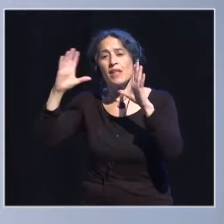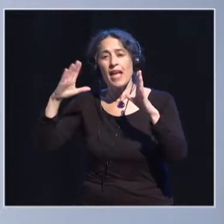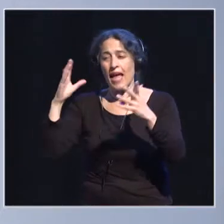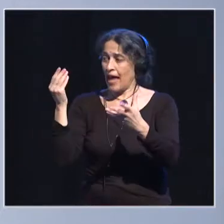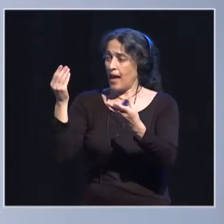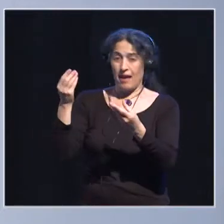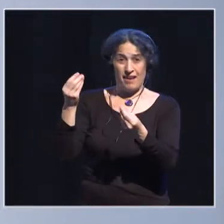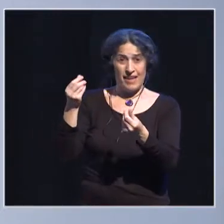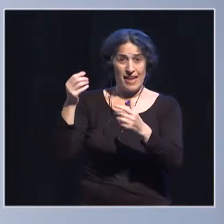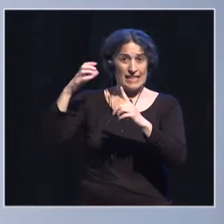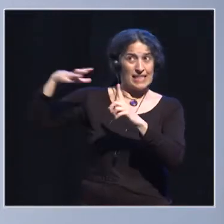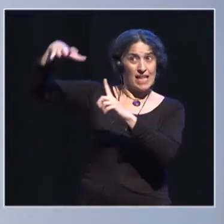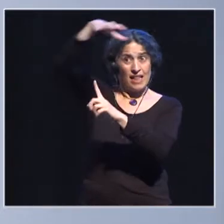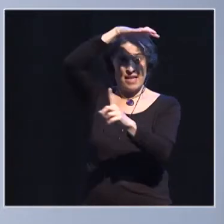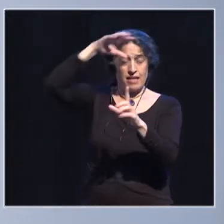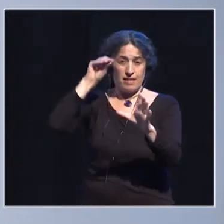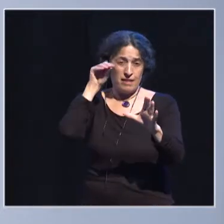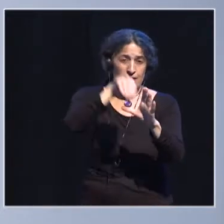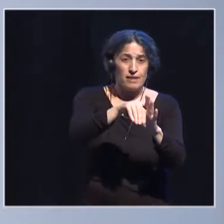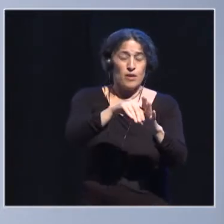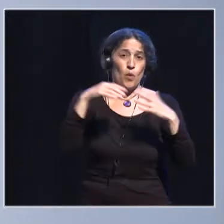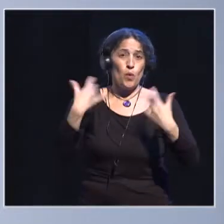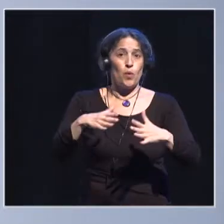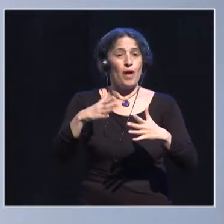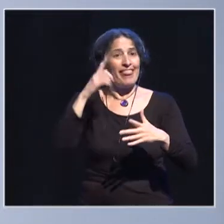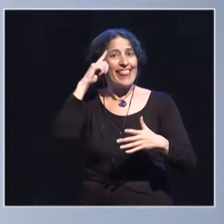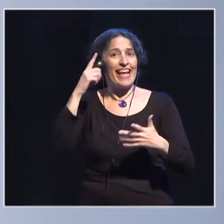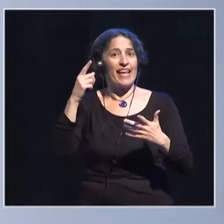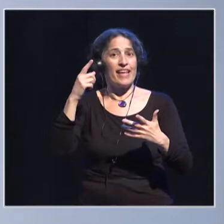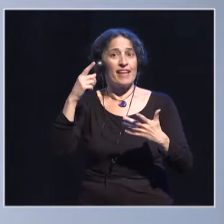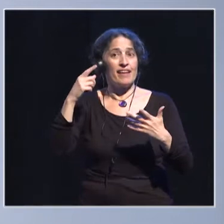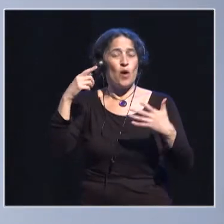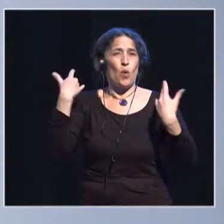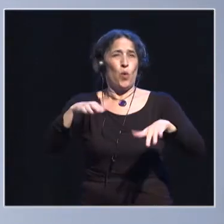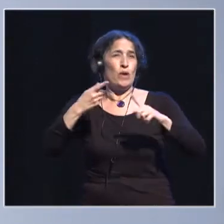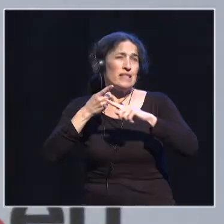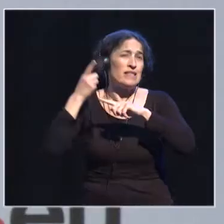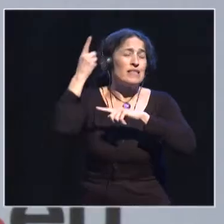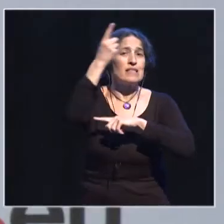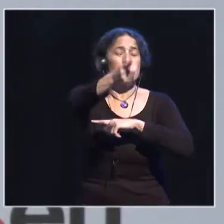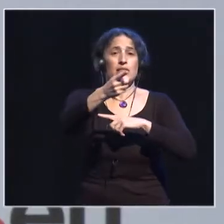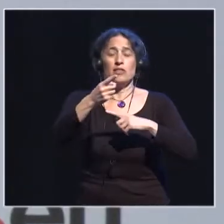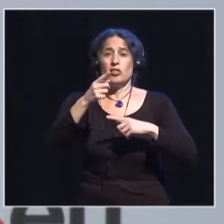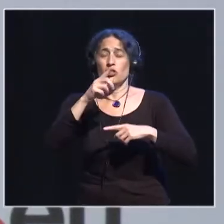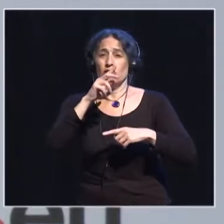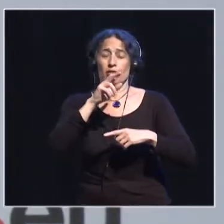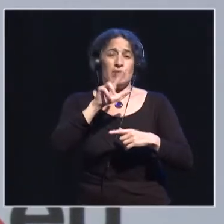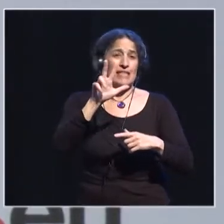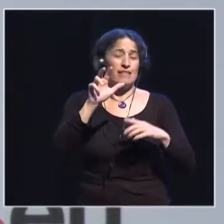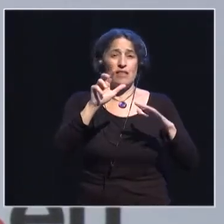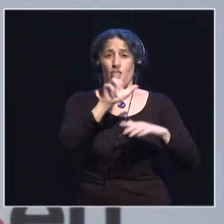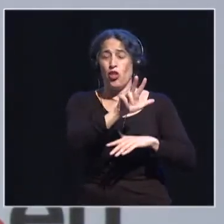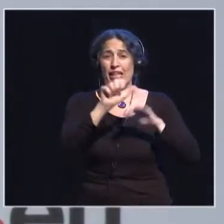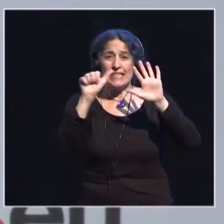our planets. It's a bit counterintuitive to go 36,000 kilometers into space than just to travel 2 hours and have